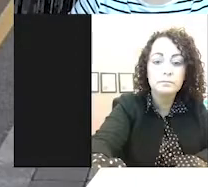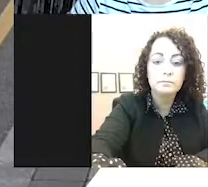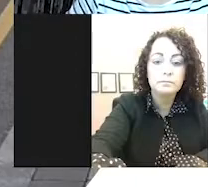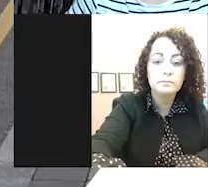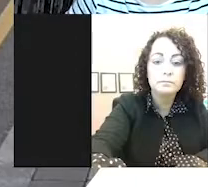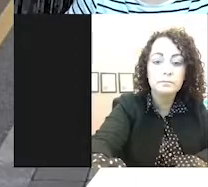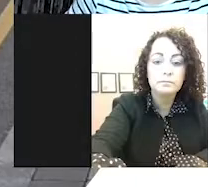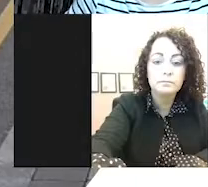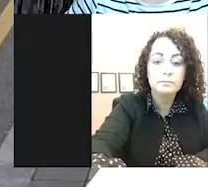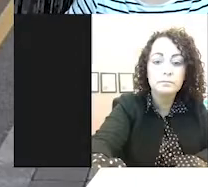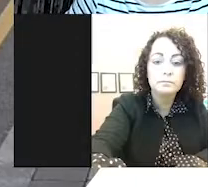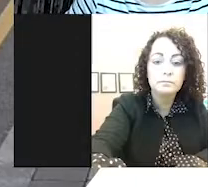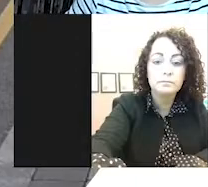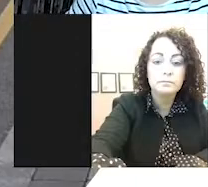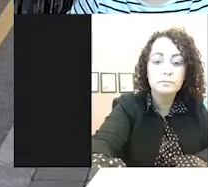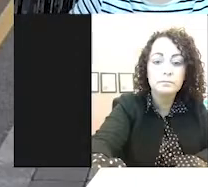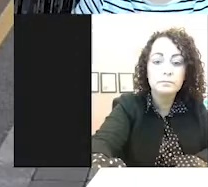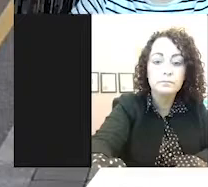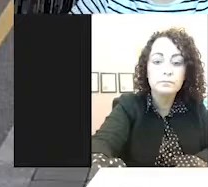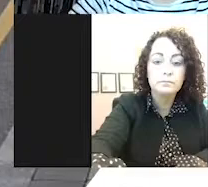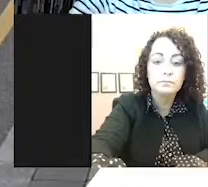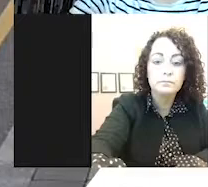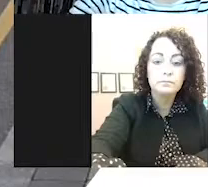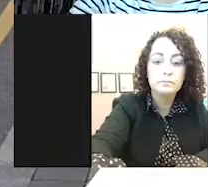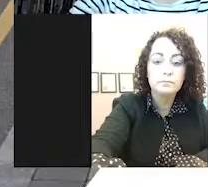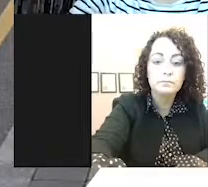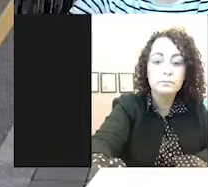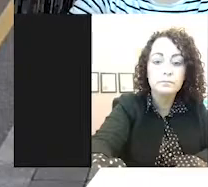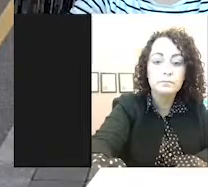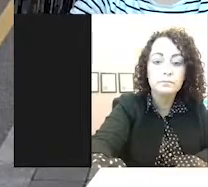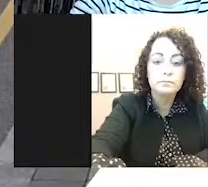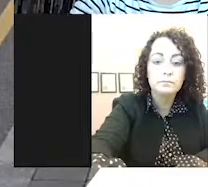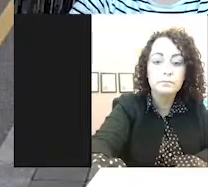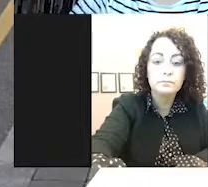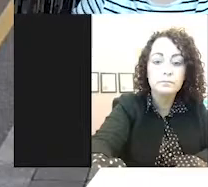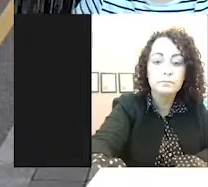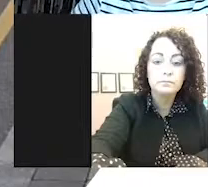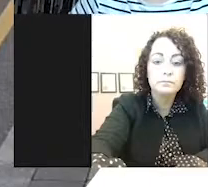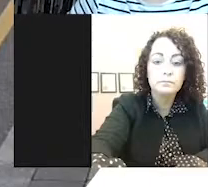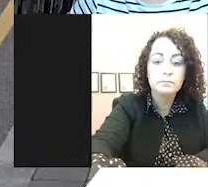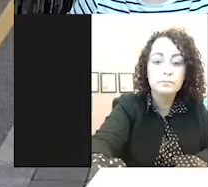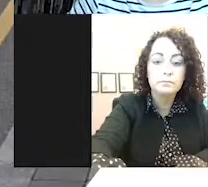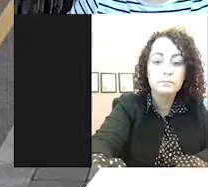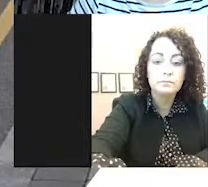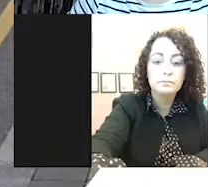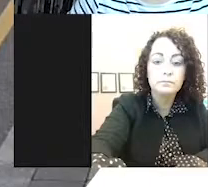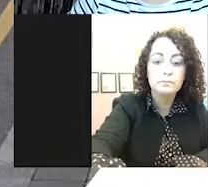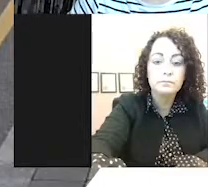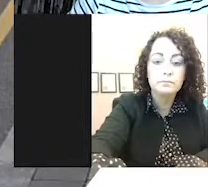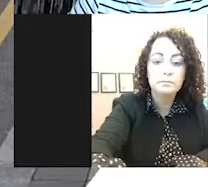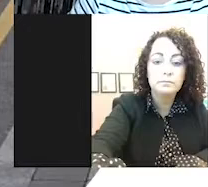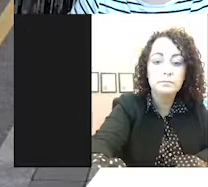the city, having counterflow cycling, so you'll be able to cycle both ways comfortably in and out. And